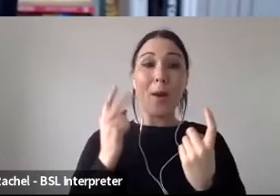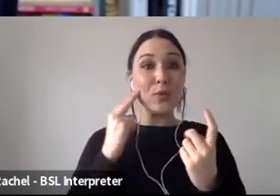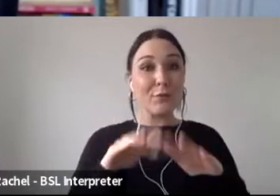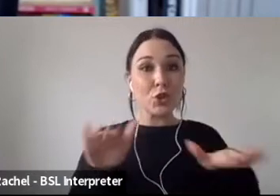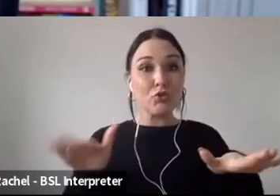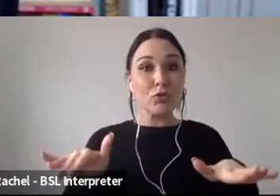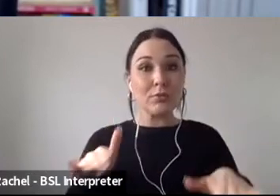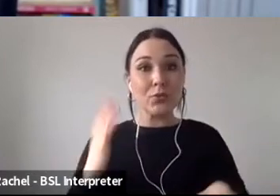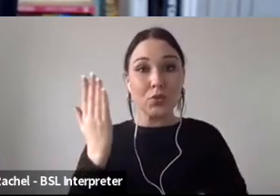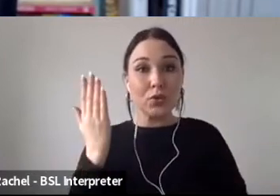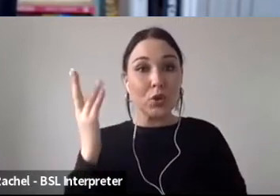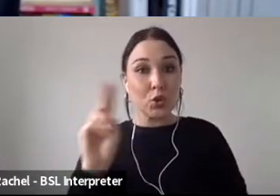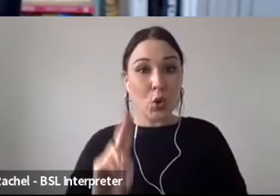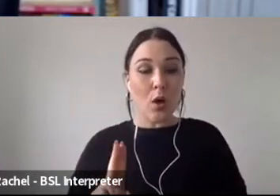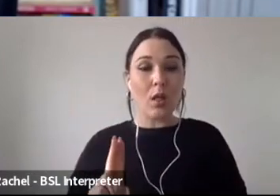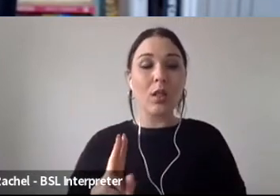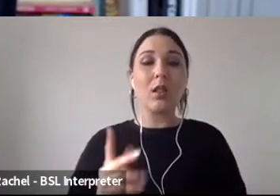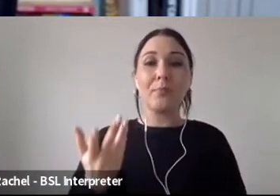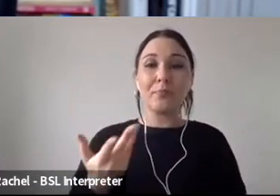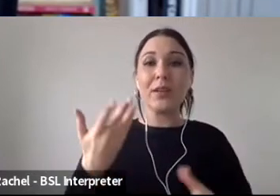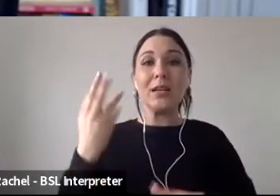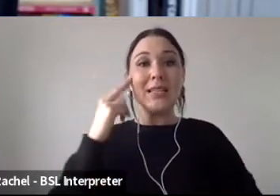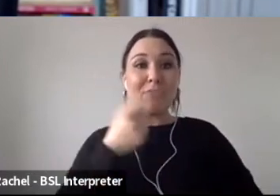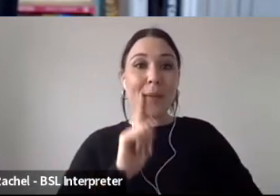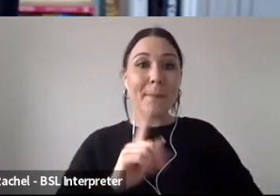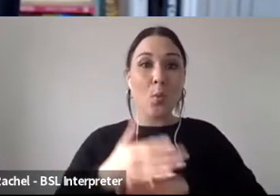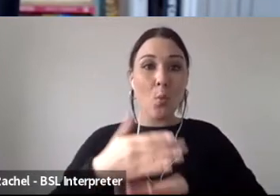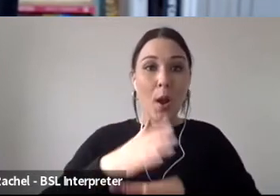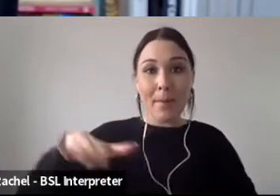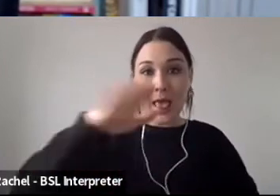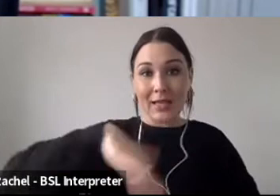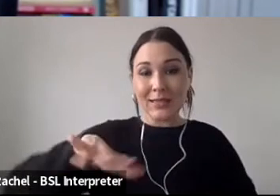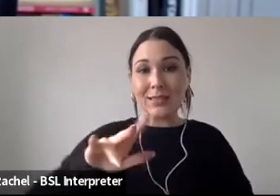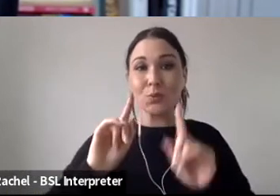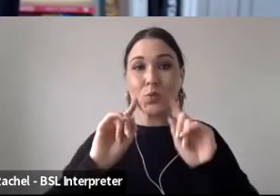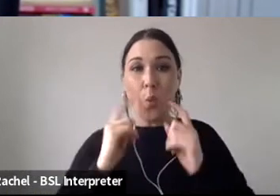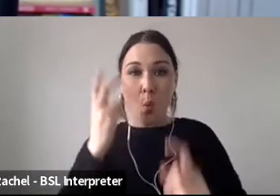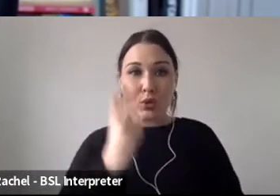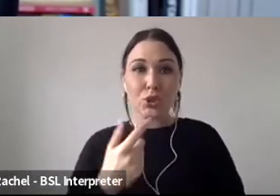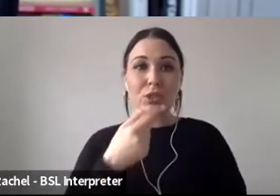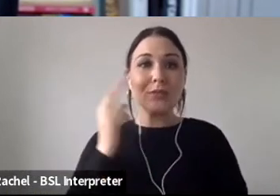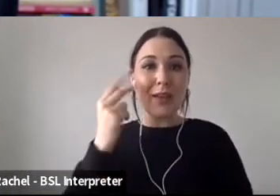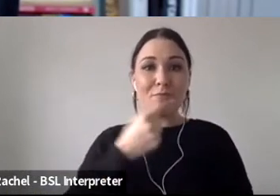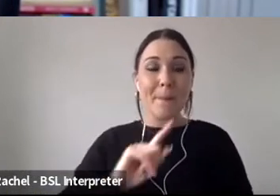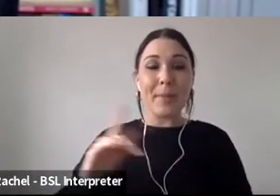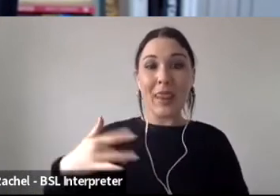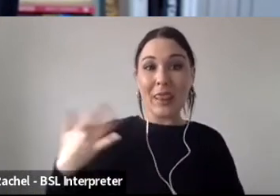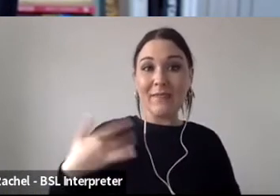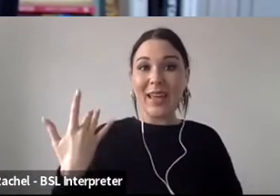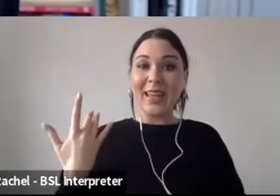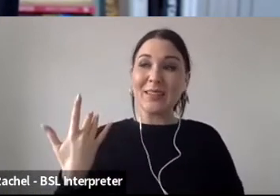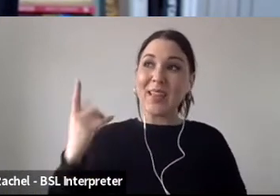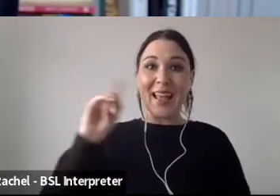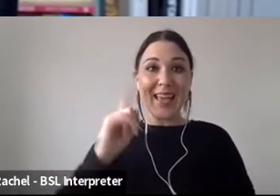school, to deaf people in the workplace, through to older deaf people who are perhaps a bit more isolated or living in a